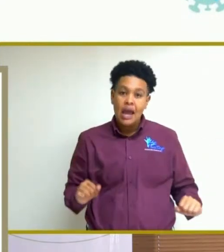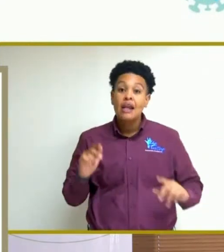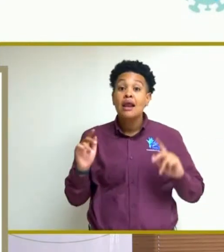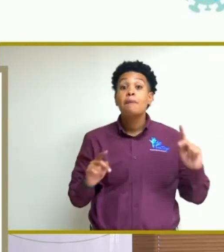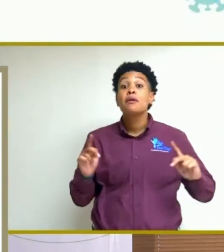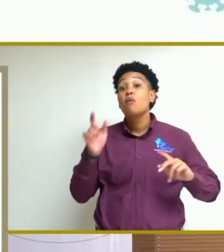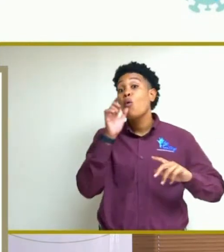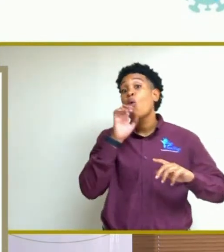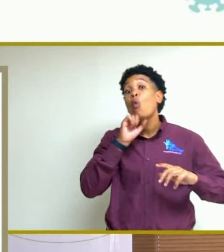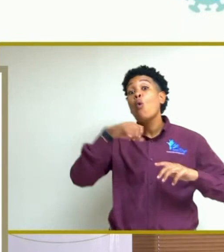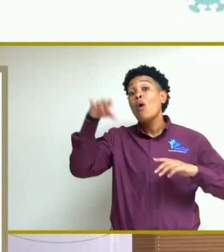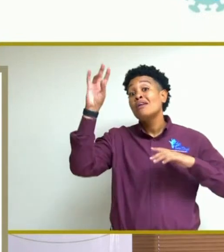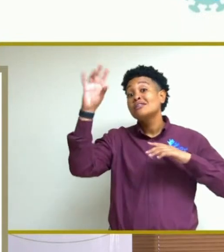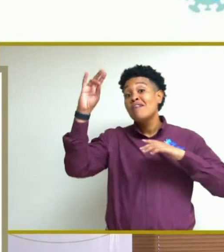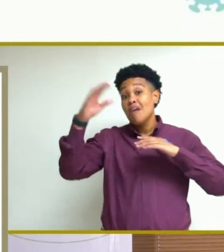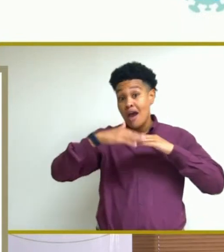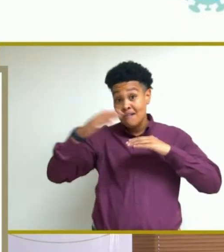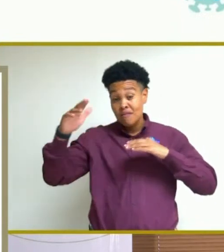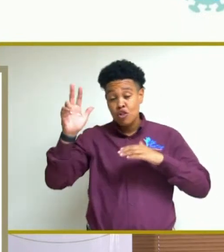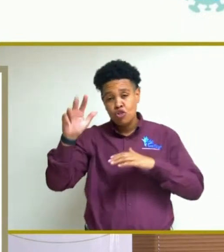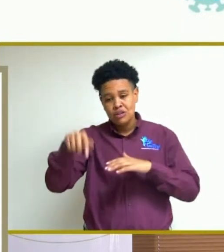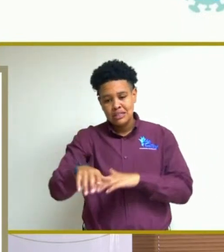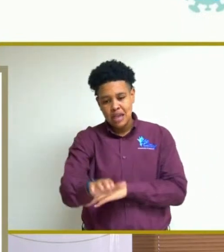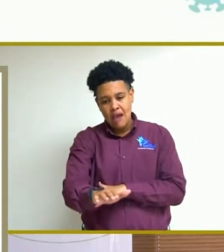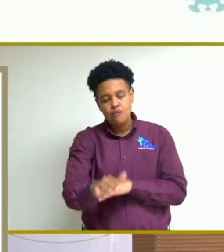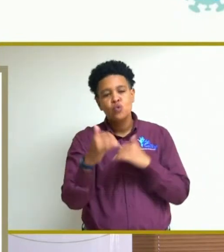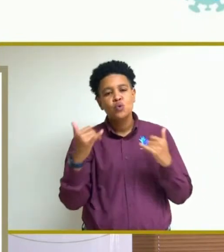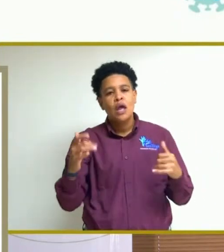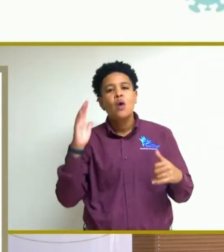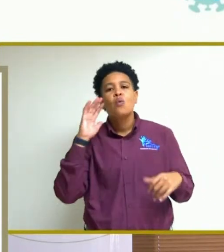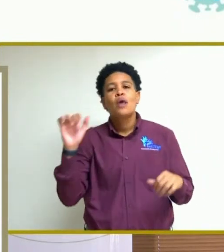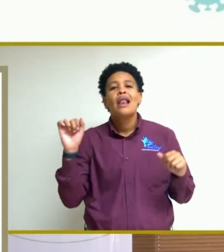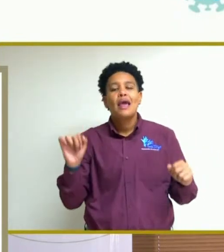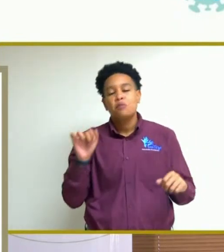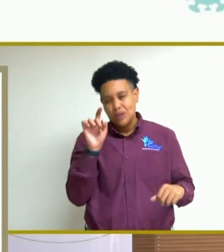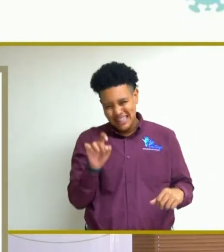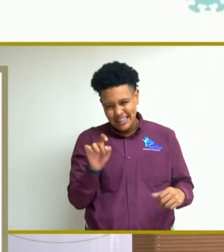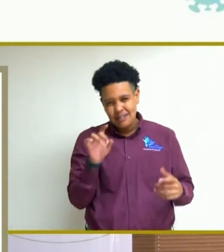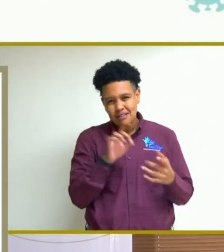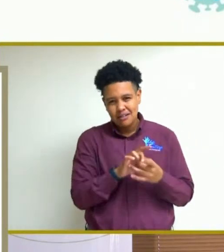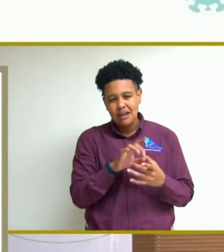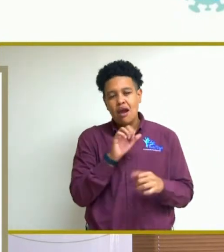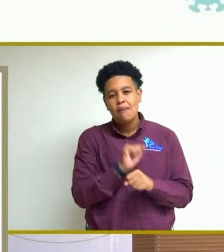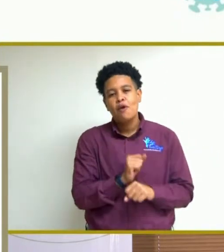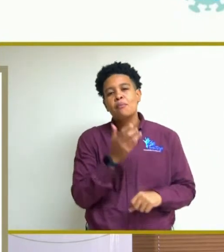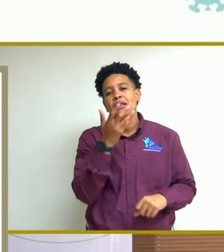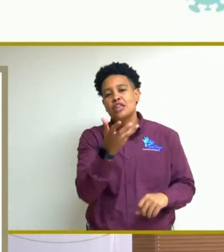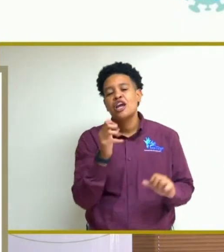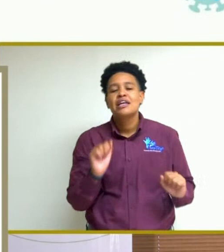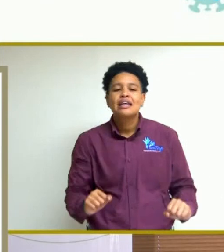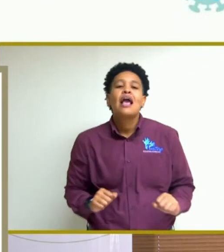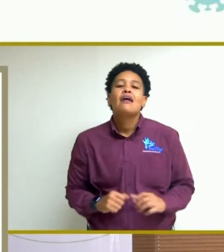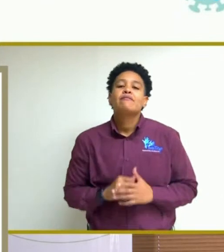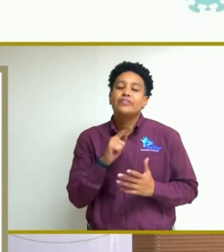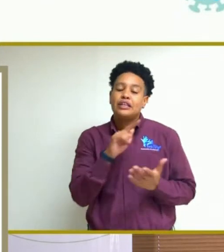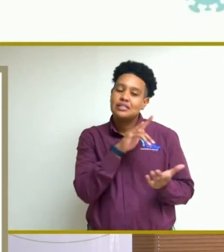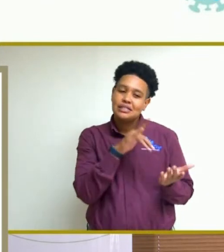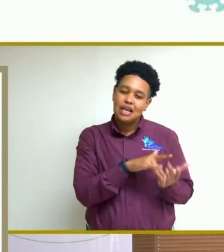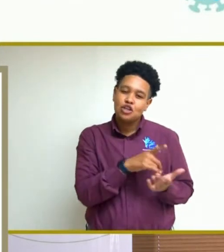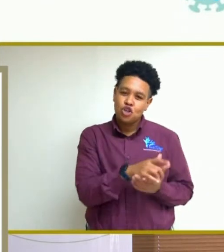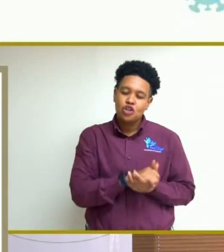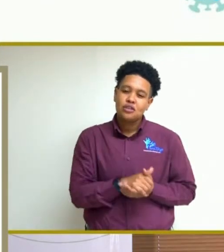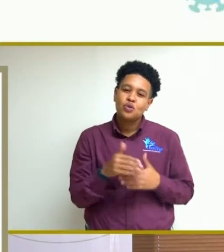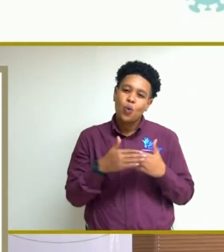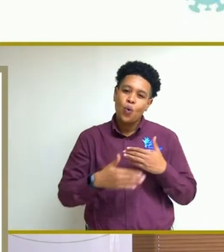at 3 o'clock today will be able to make appointments at these sites